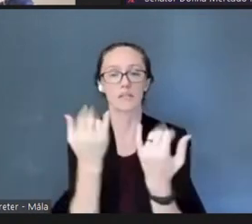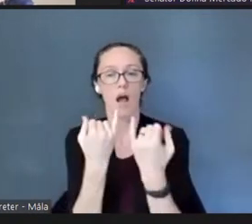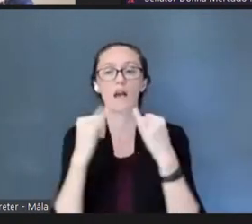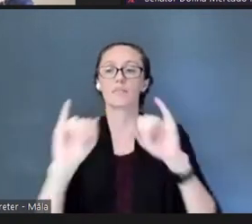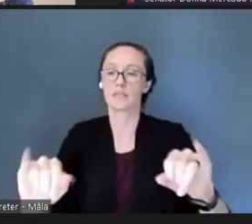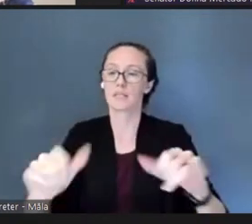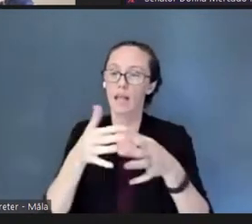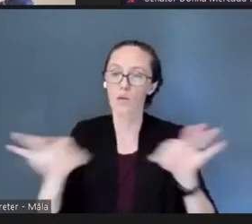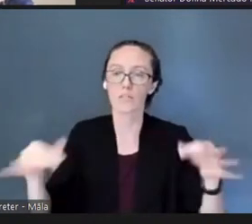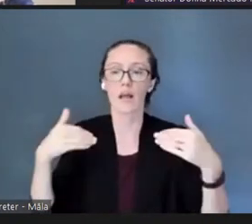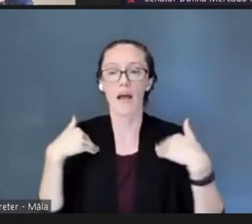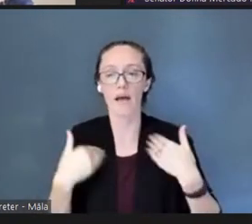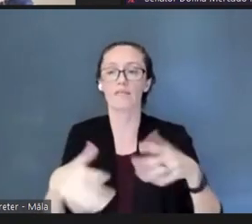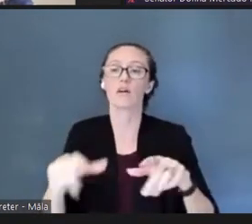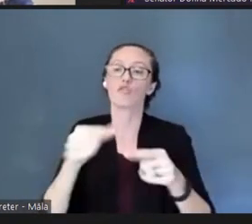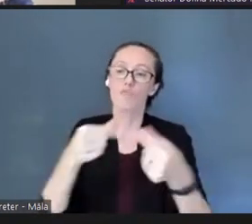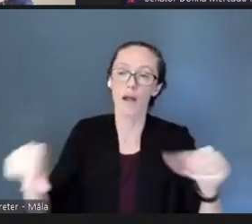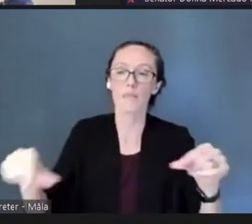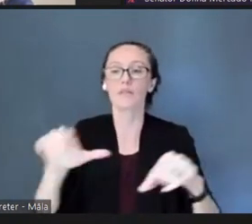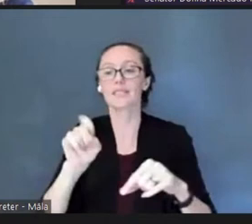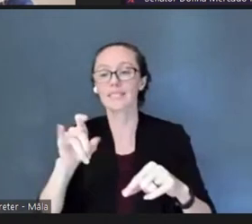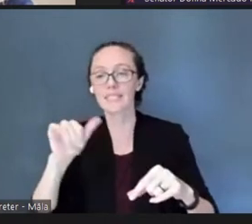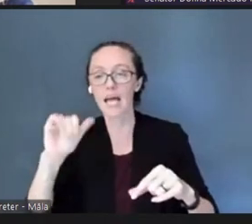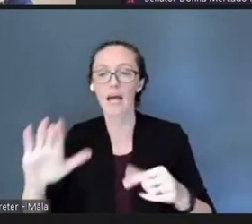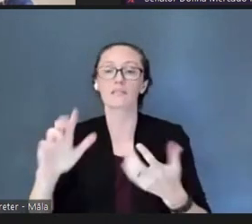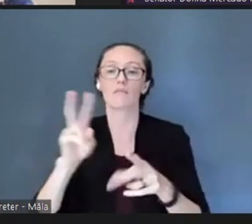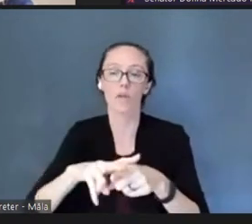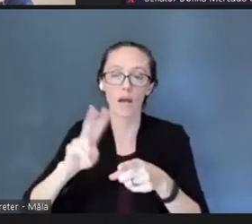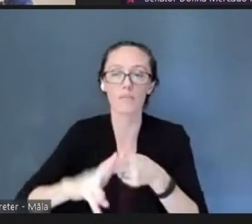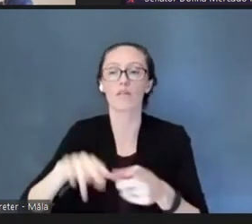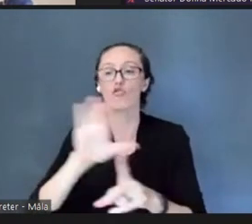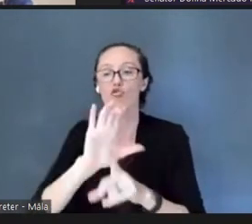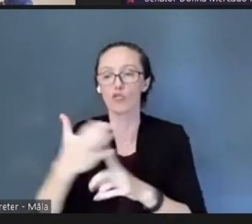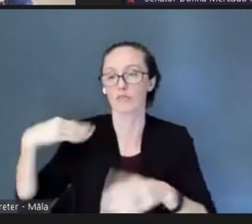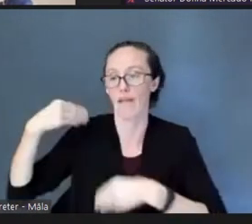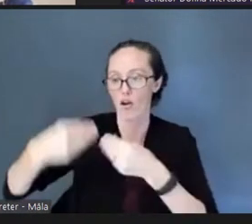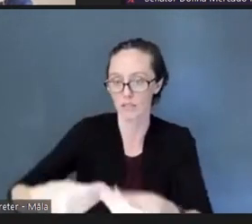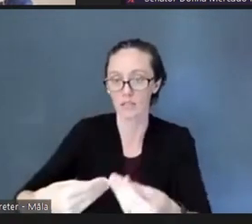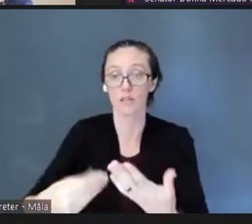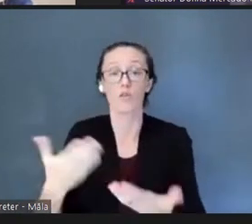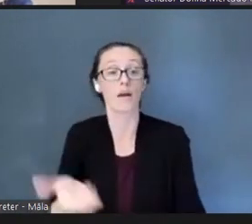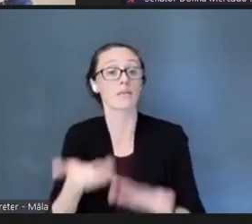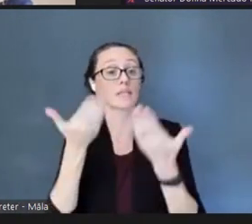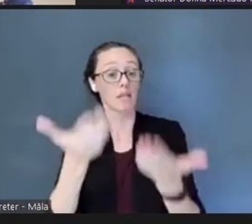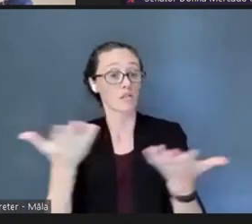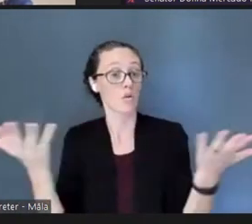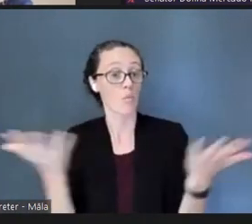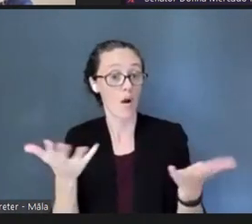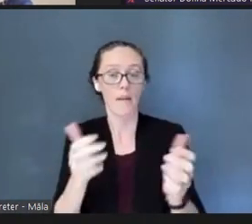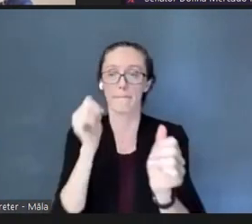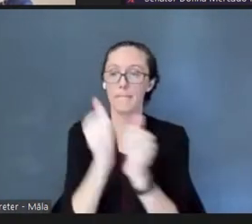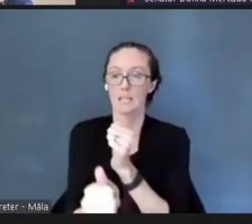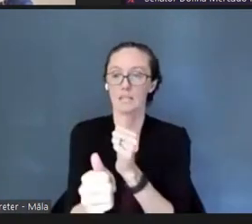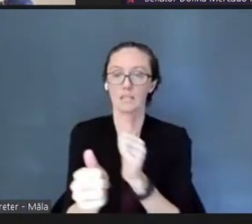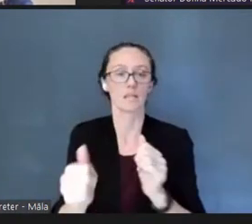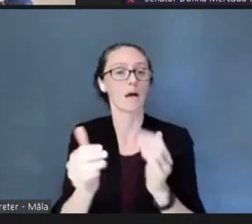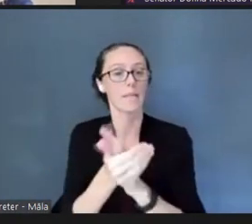grammar, syntax, vocabulary, and cultural heritage. Recommendation here is to pass